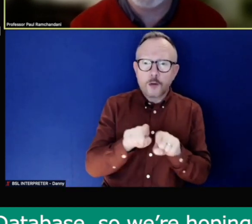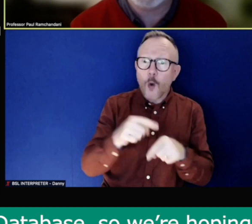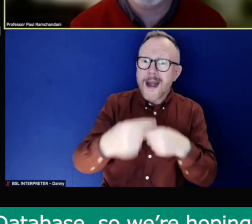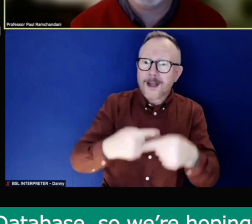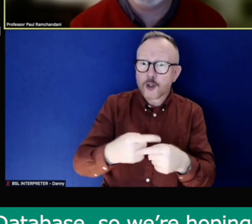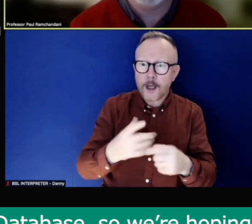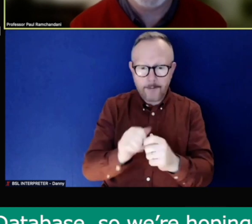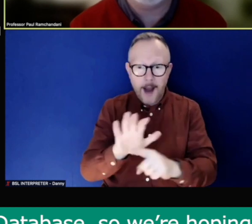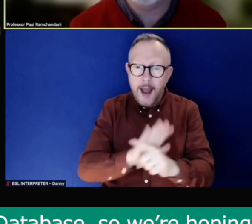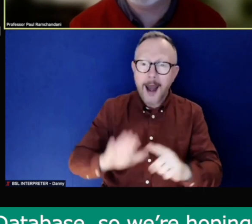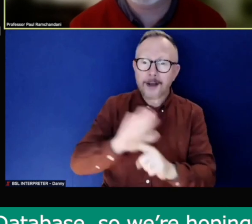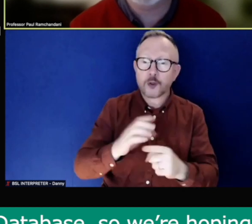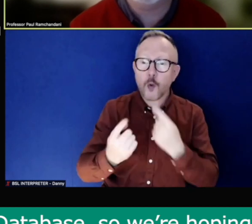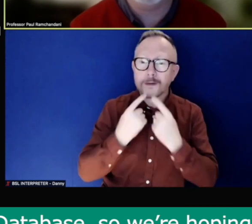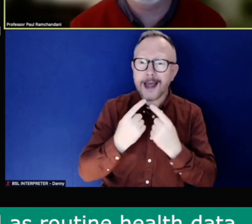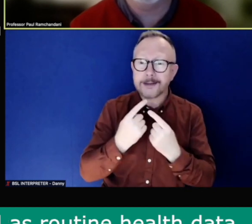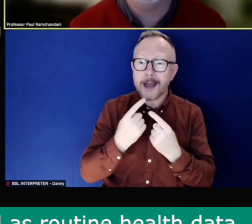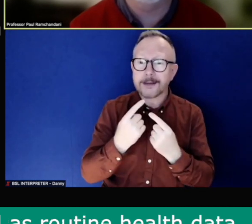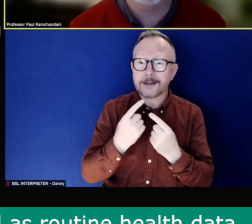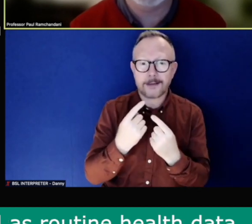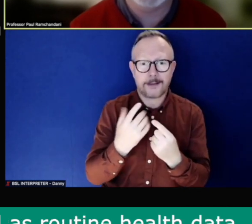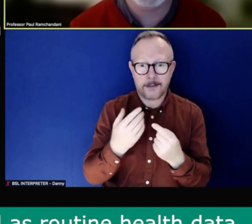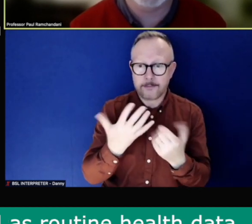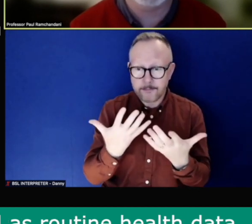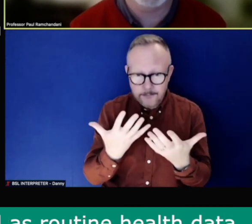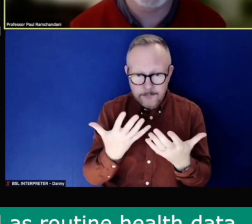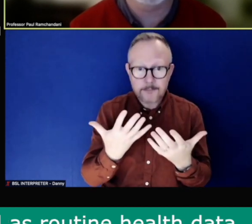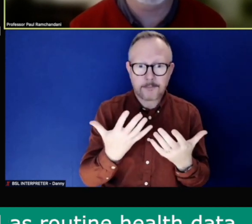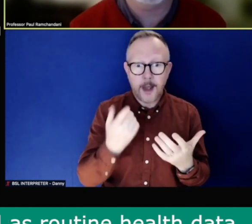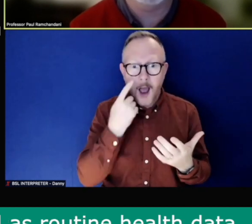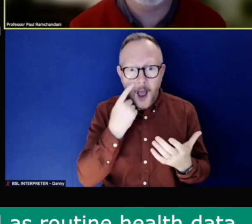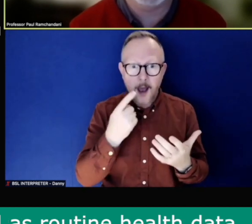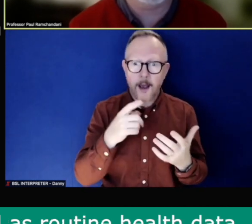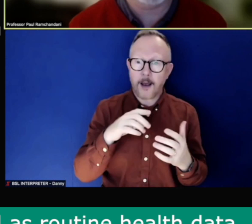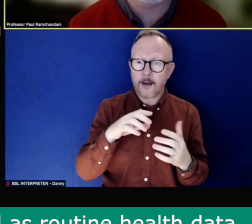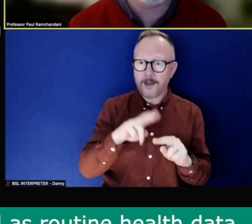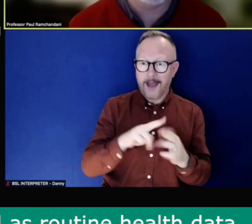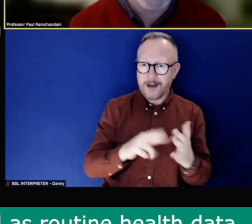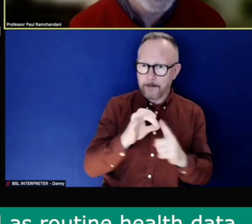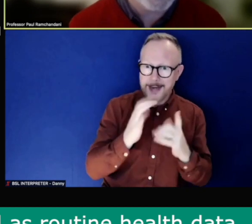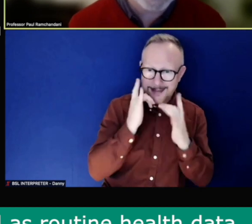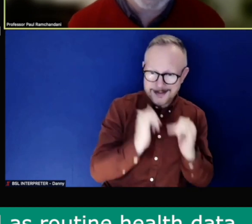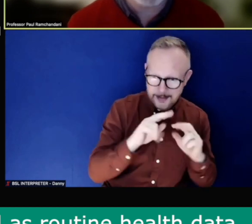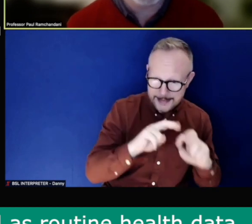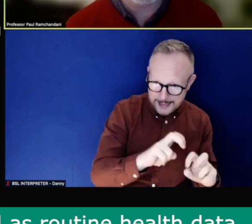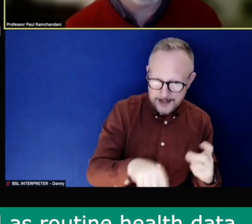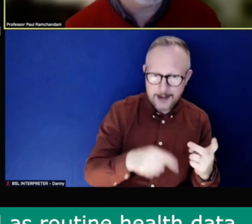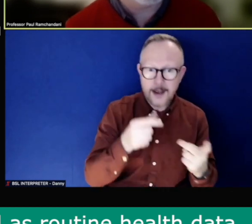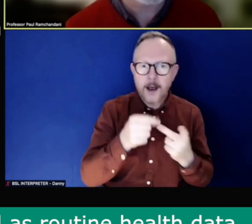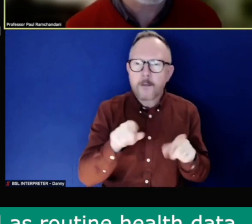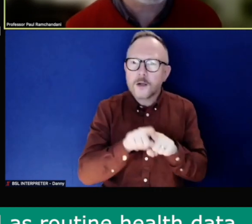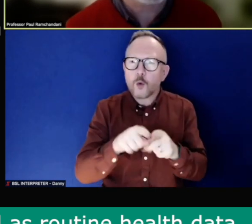along the lines that the FMP study did, be able to look at routine educational data as well as routine health data. Next slide,